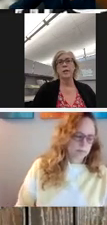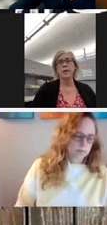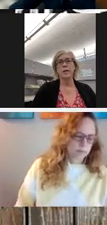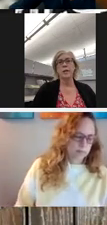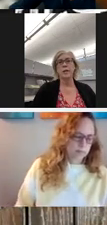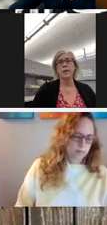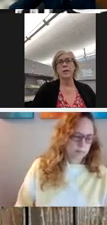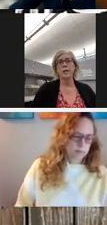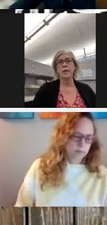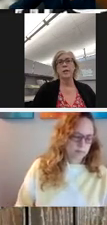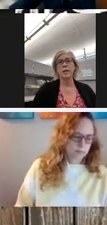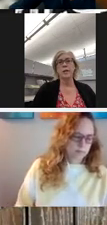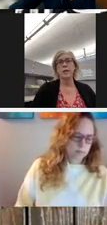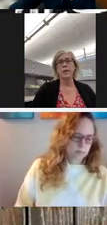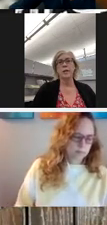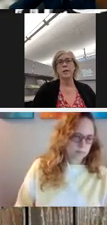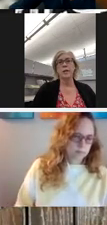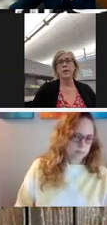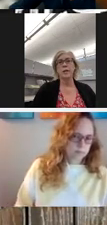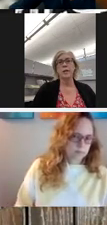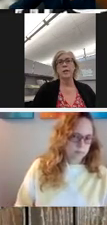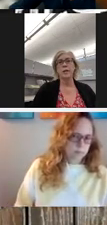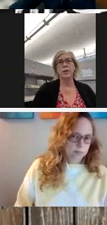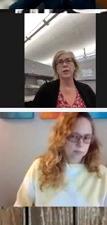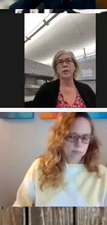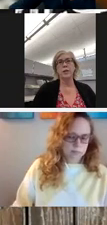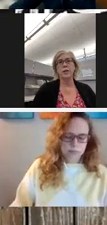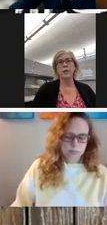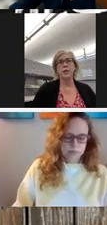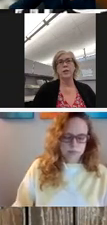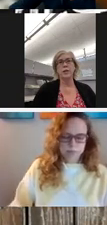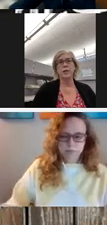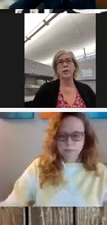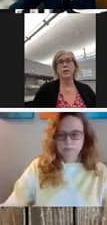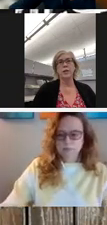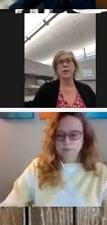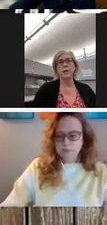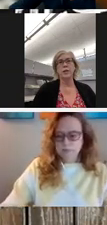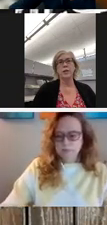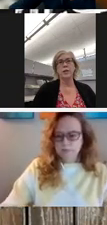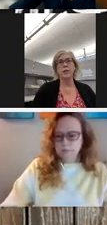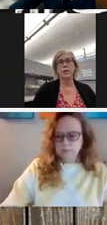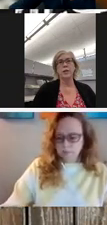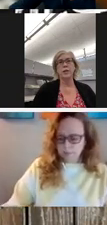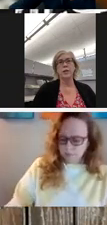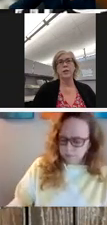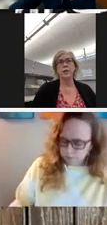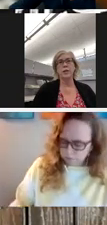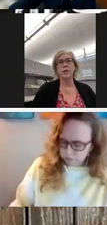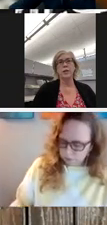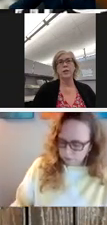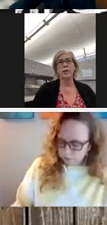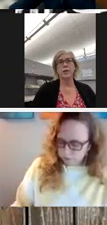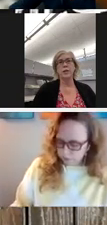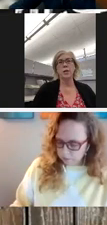then we guide them, you know, all the way through. If they're in training, we monitor them on a regular basis to make sure they're doing